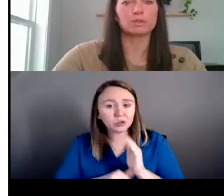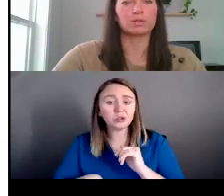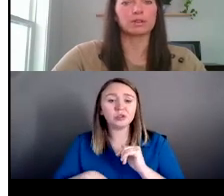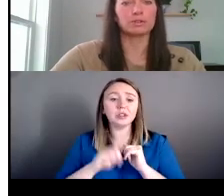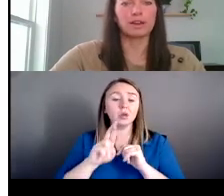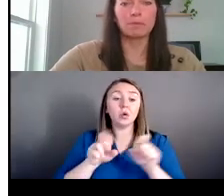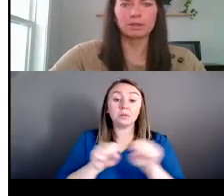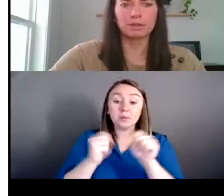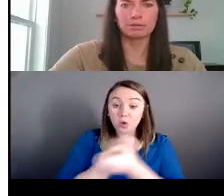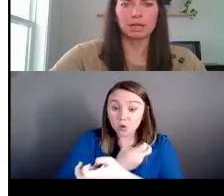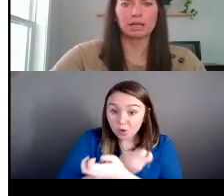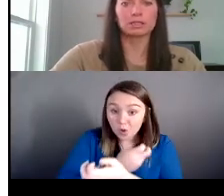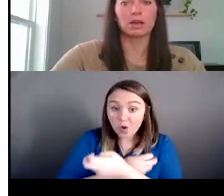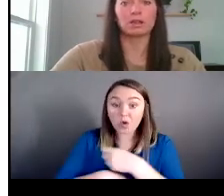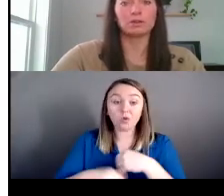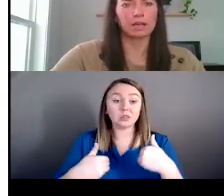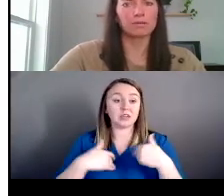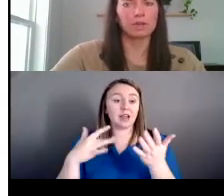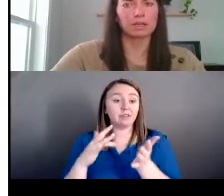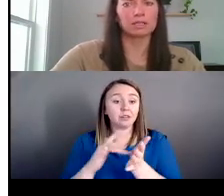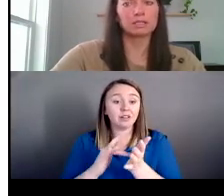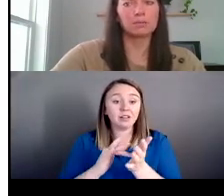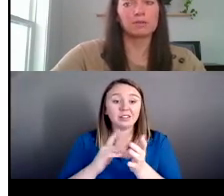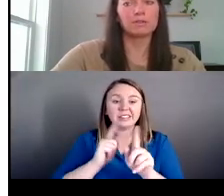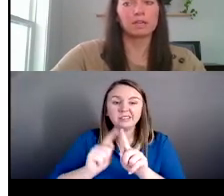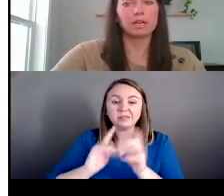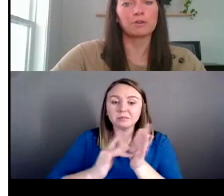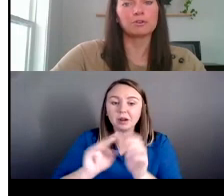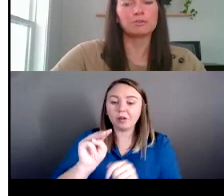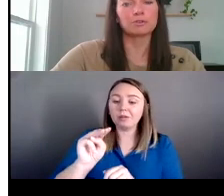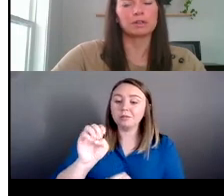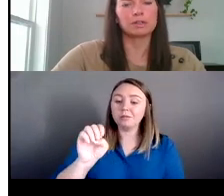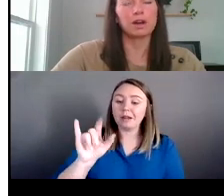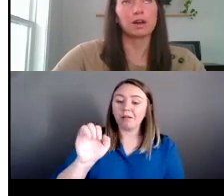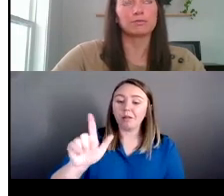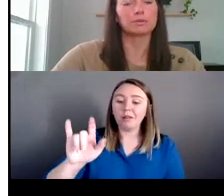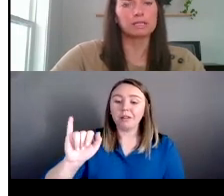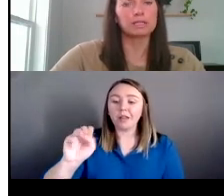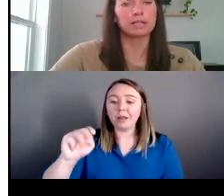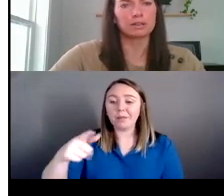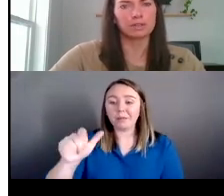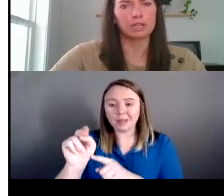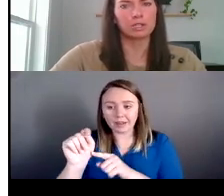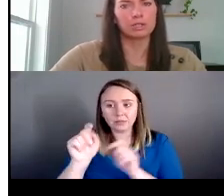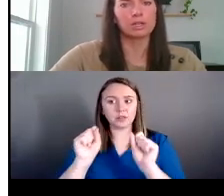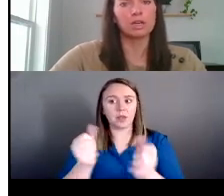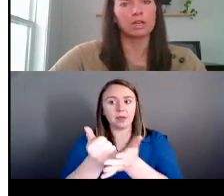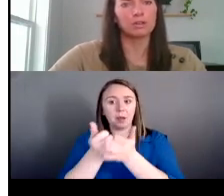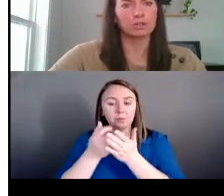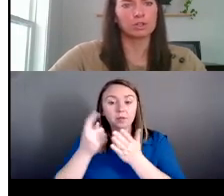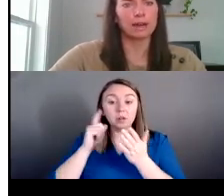bones, or do they have medical implants, those kind of things. This can be very helpful for forensic